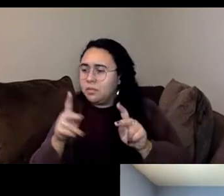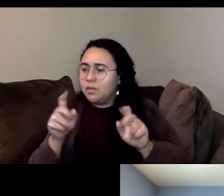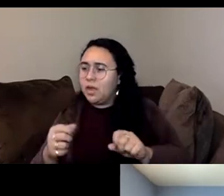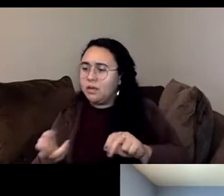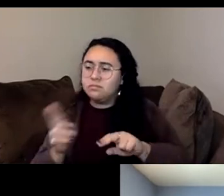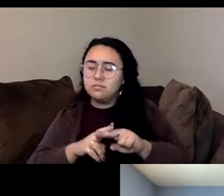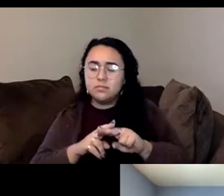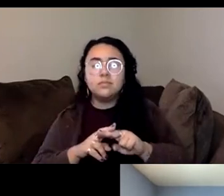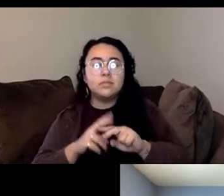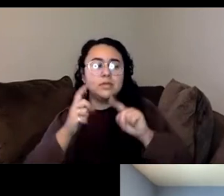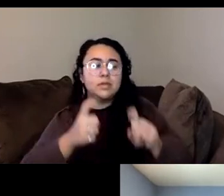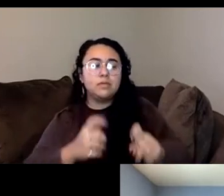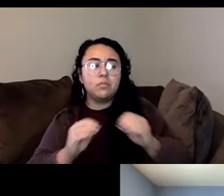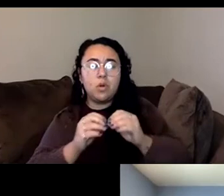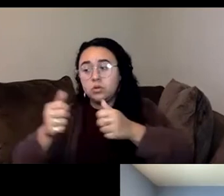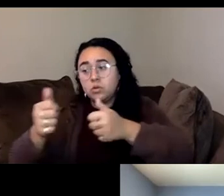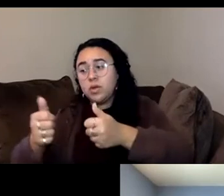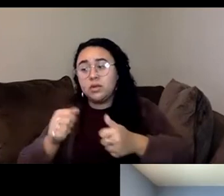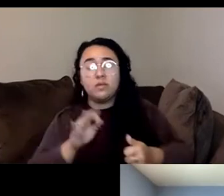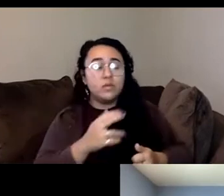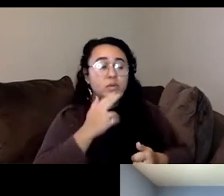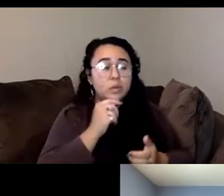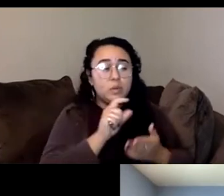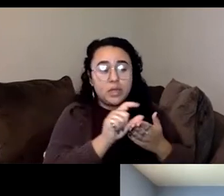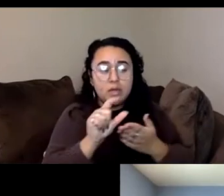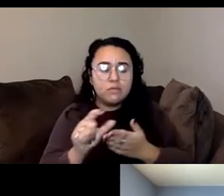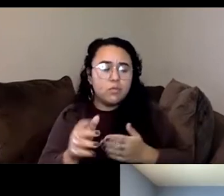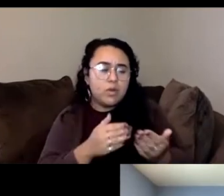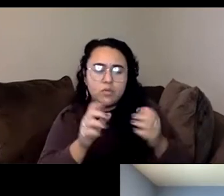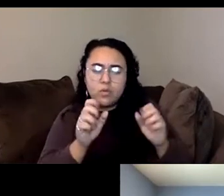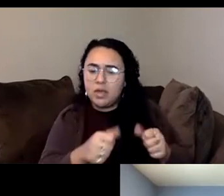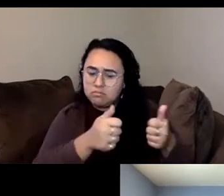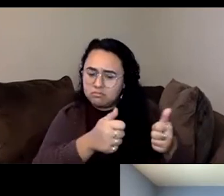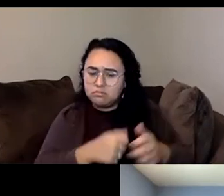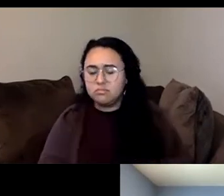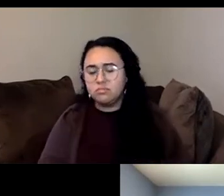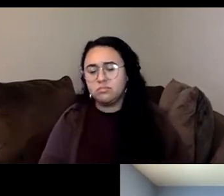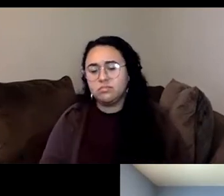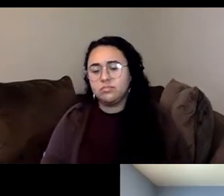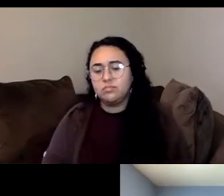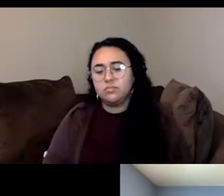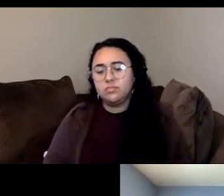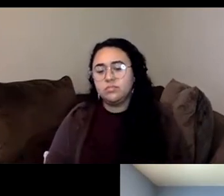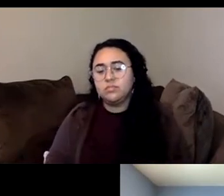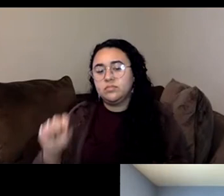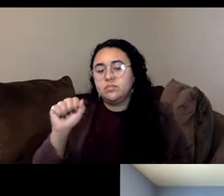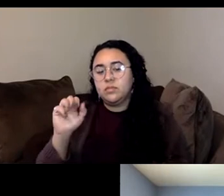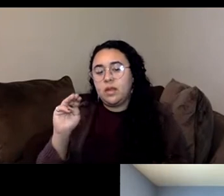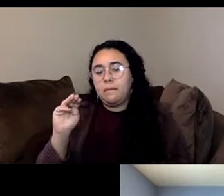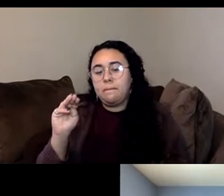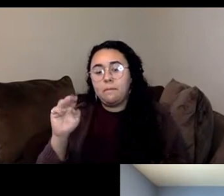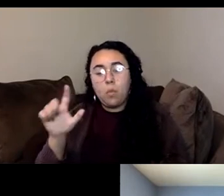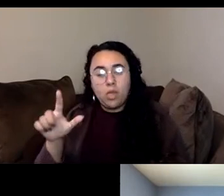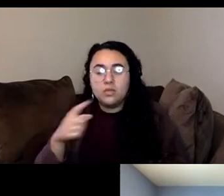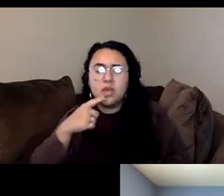then great. And if you can only give a little bit, then you give what you can. Yeah, Sam. Yeah, Jennifer, to that point too, I want to kind of